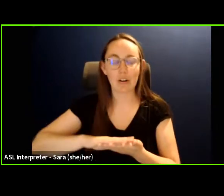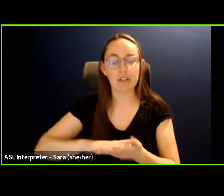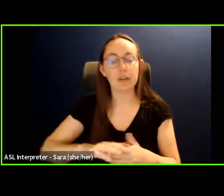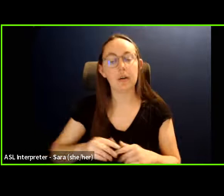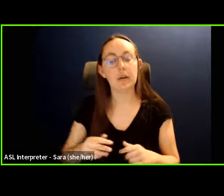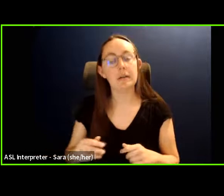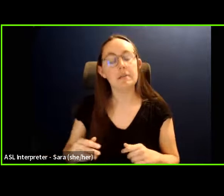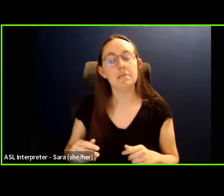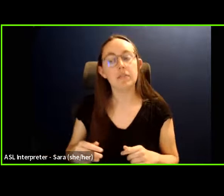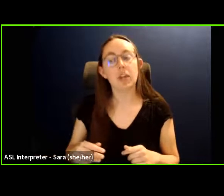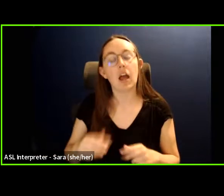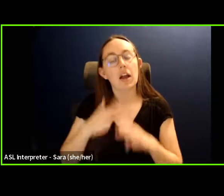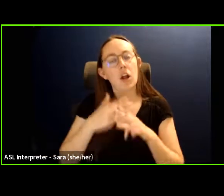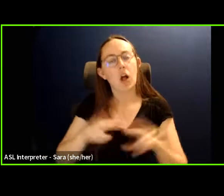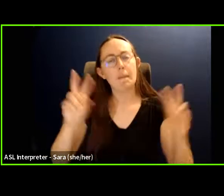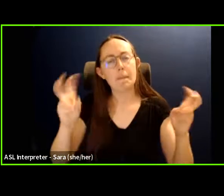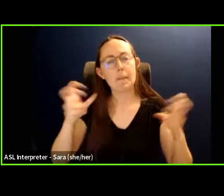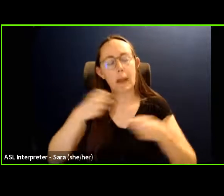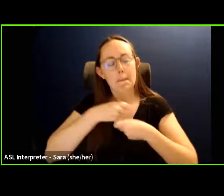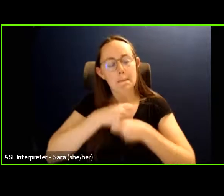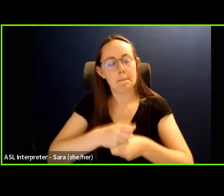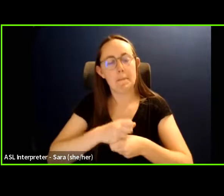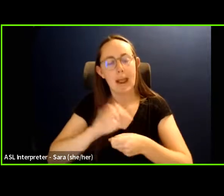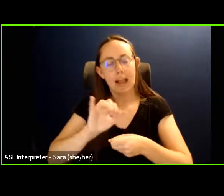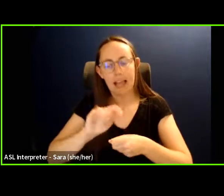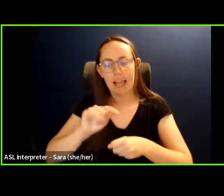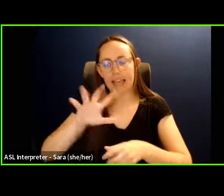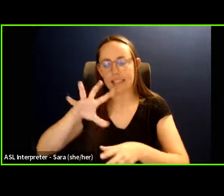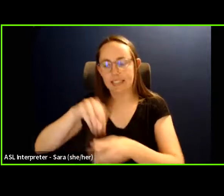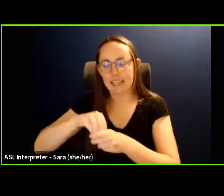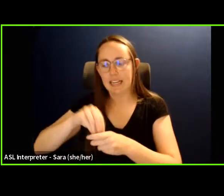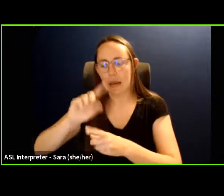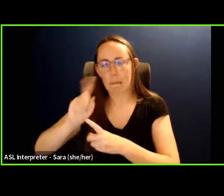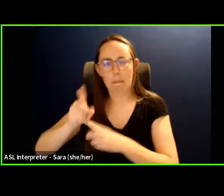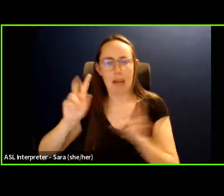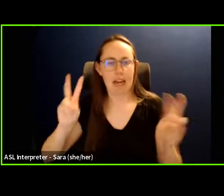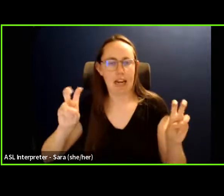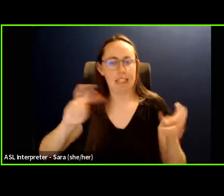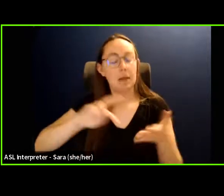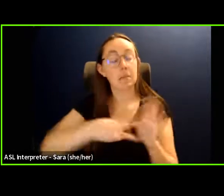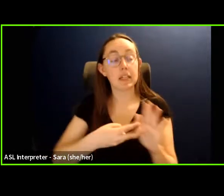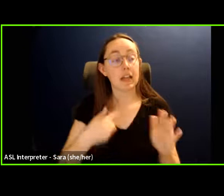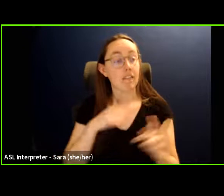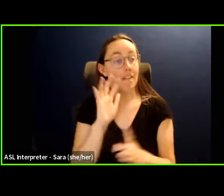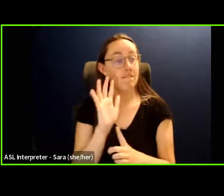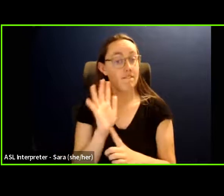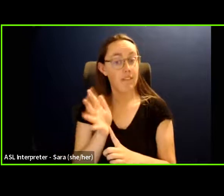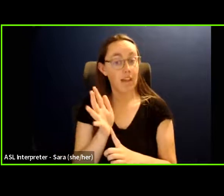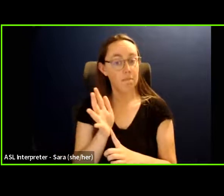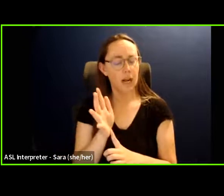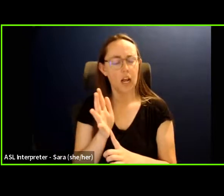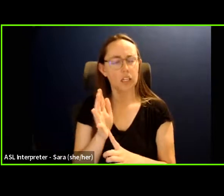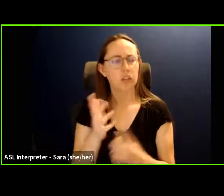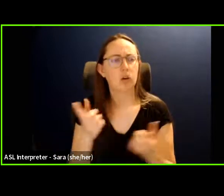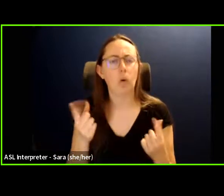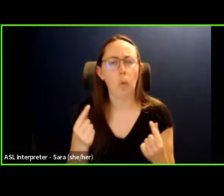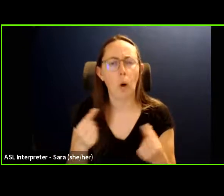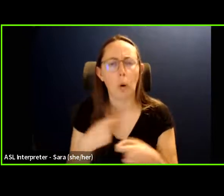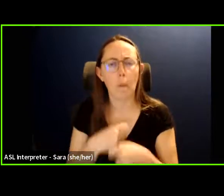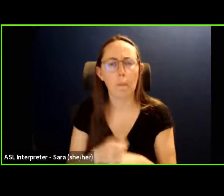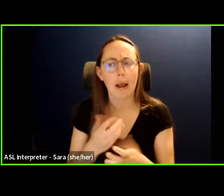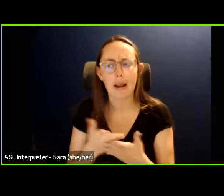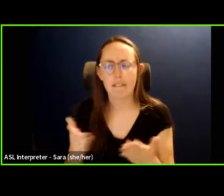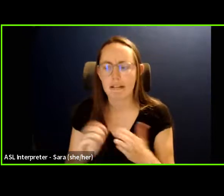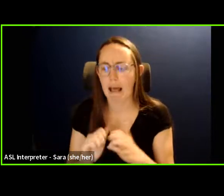had 5 minutes, what could you do in 5 minutes to make a very quick device? So we're going to be making a bunch